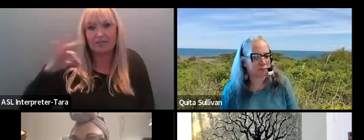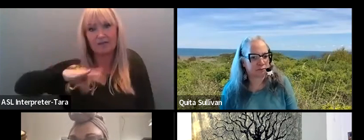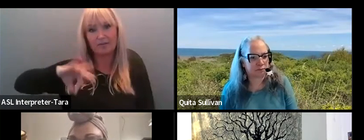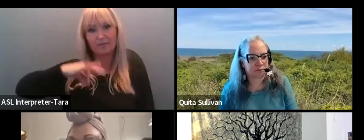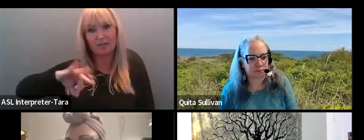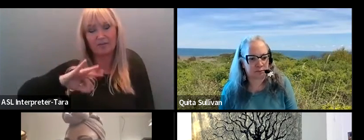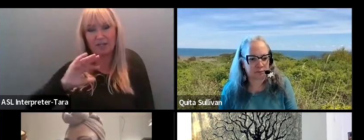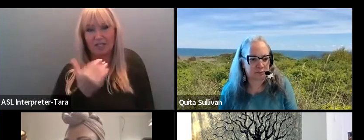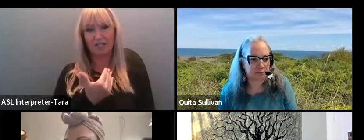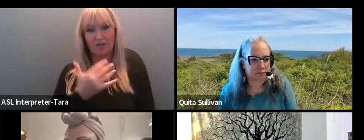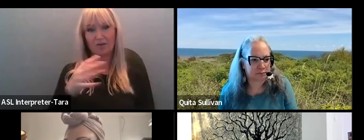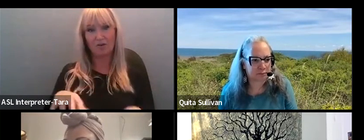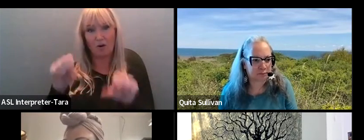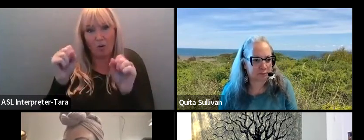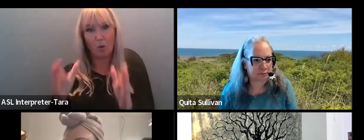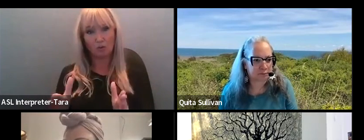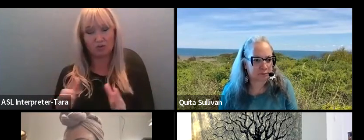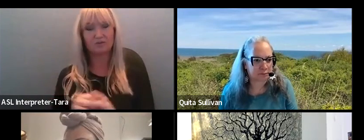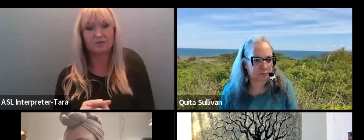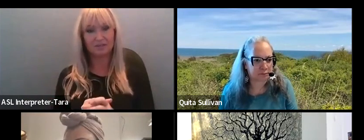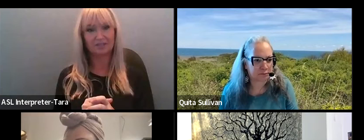hosts?